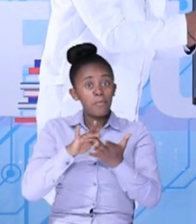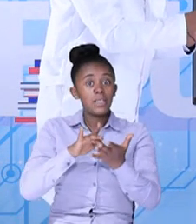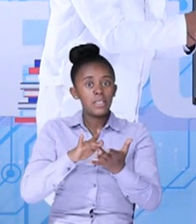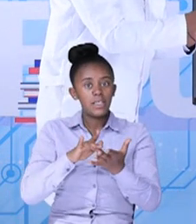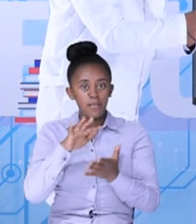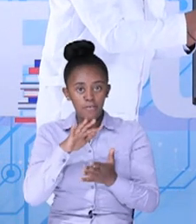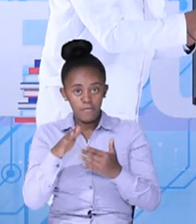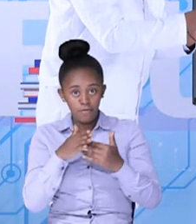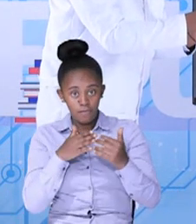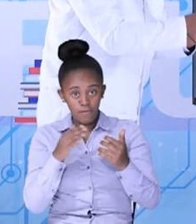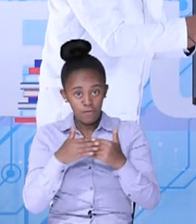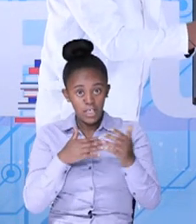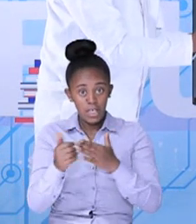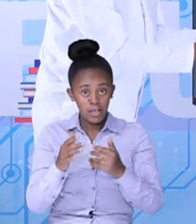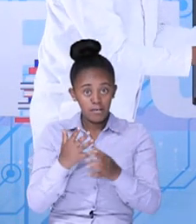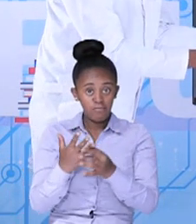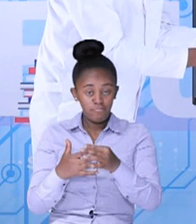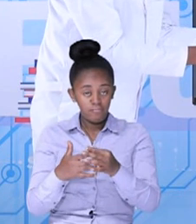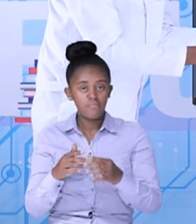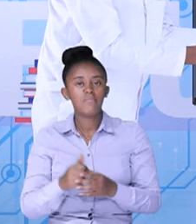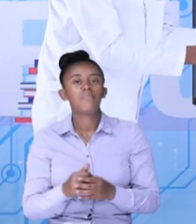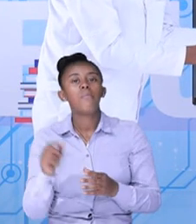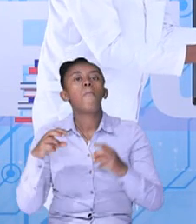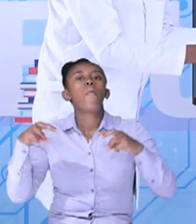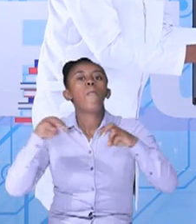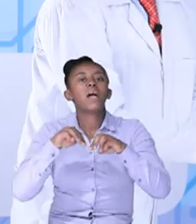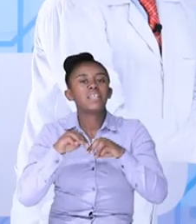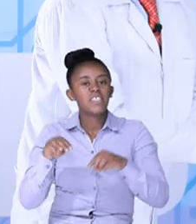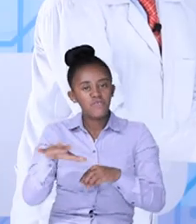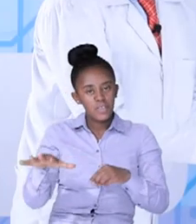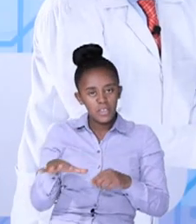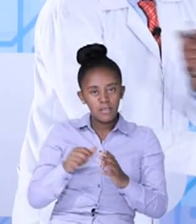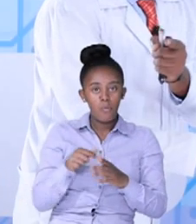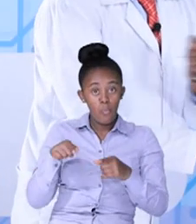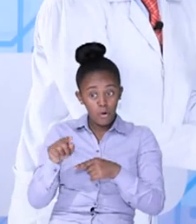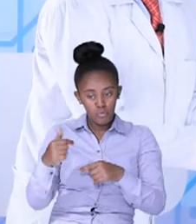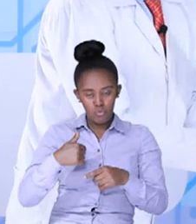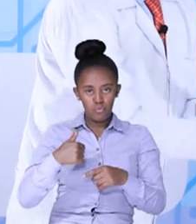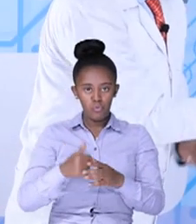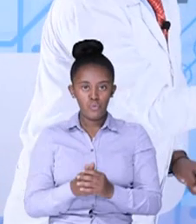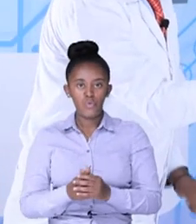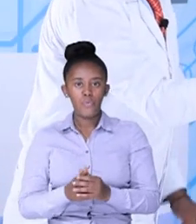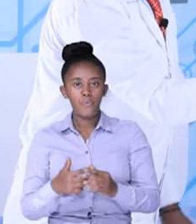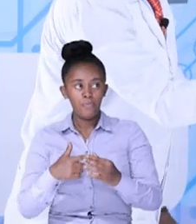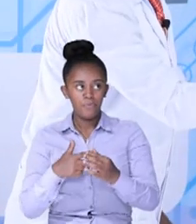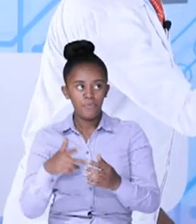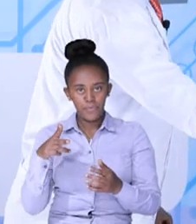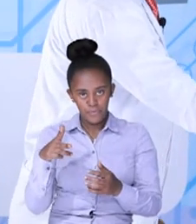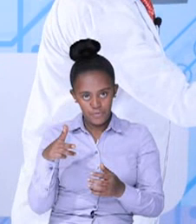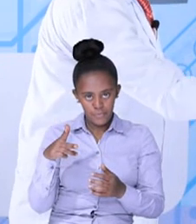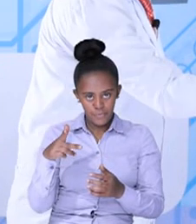must point to the direction of the magnetic field, but the magnetic field is pointing towards you, out. So you